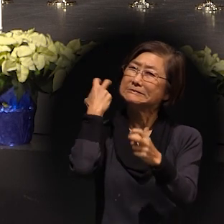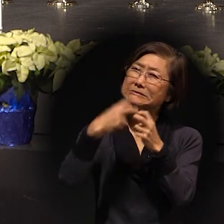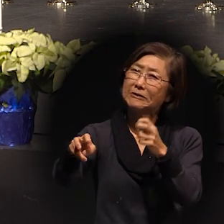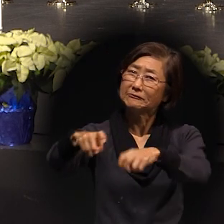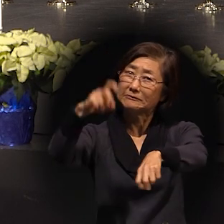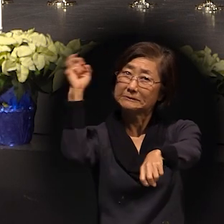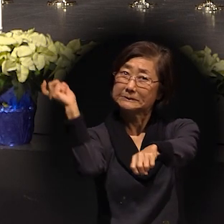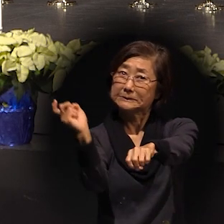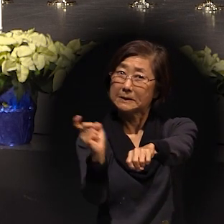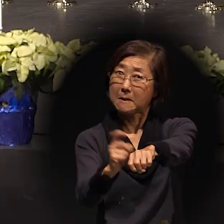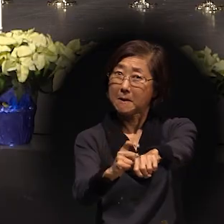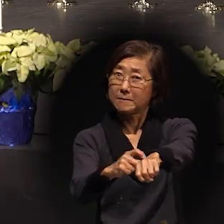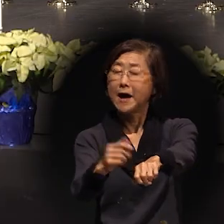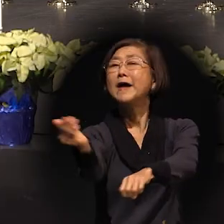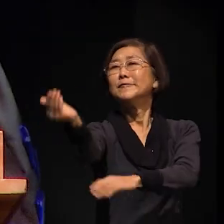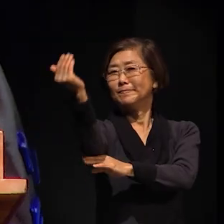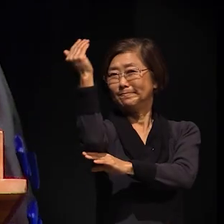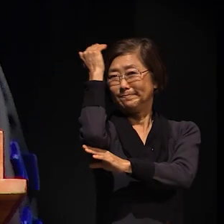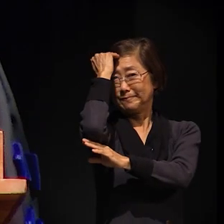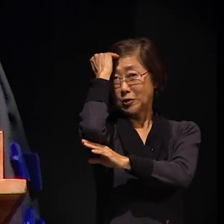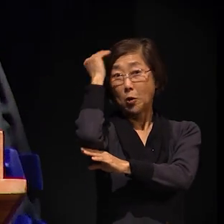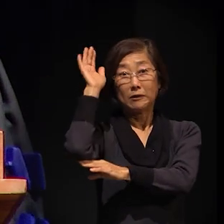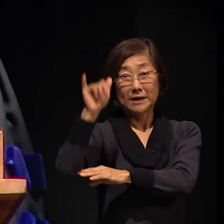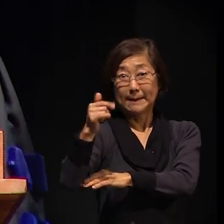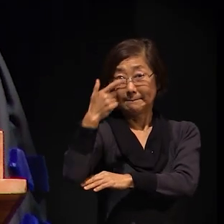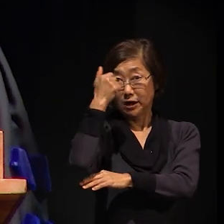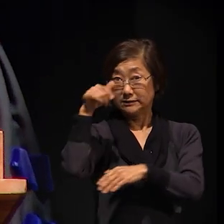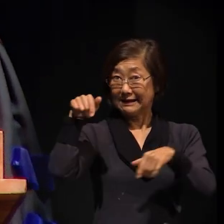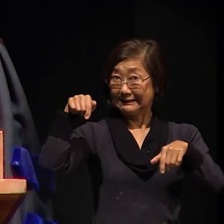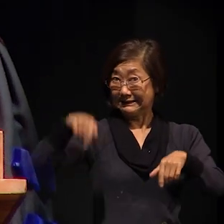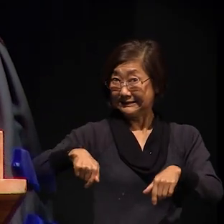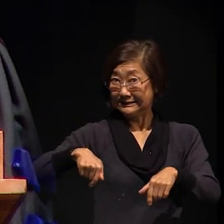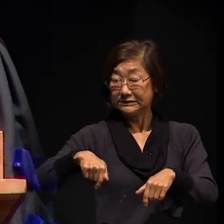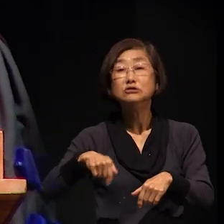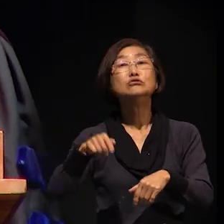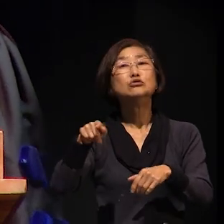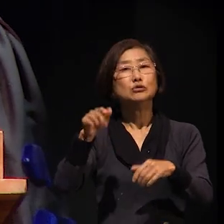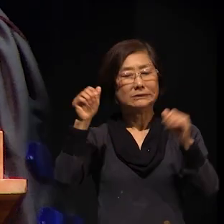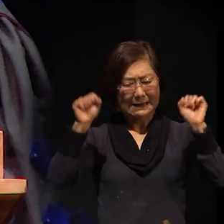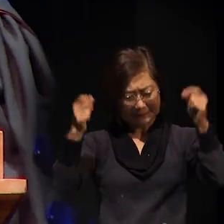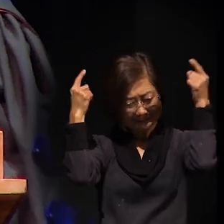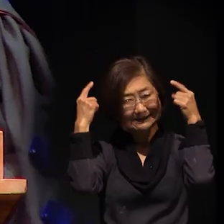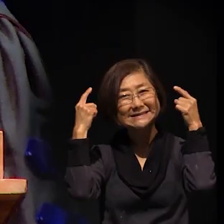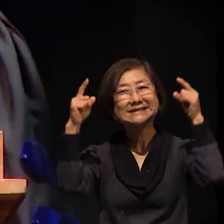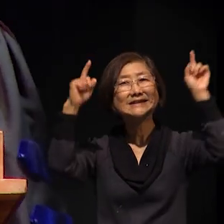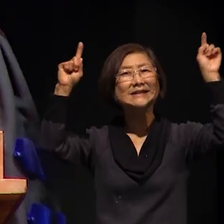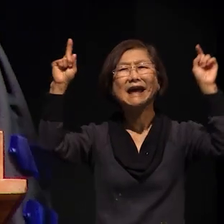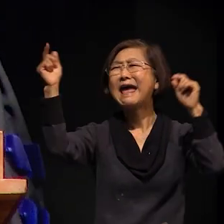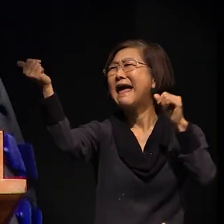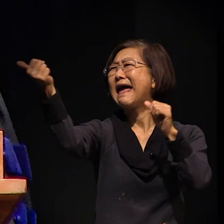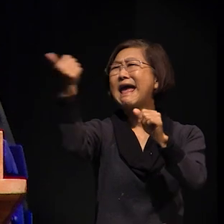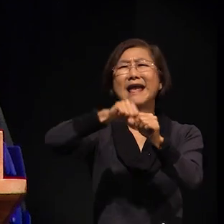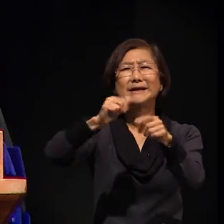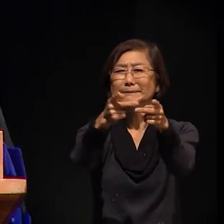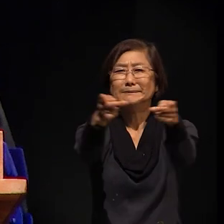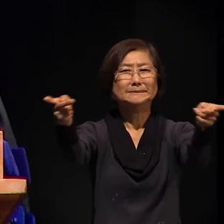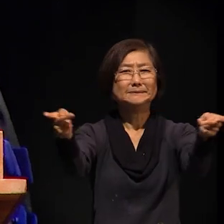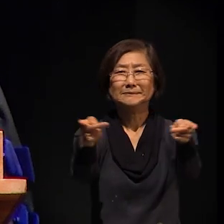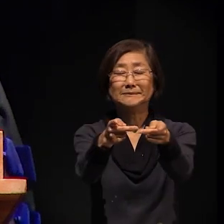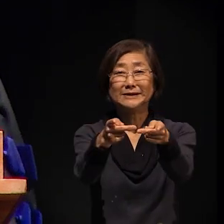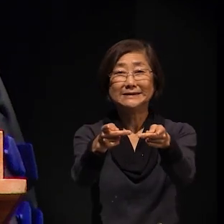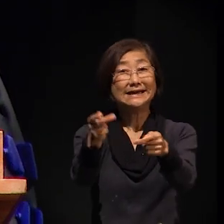very difficult time, and I know that because of this, you can succeed